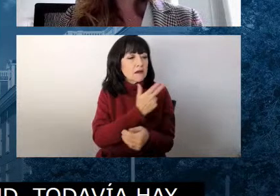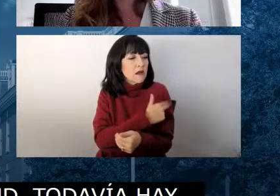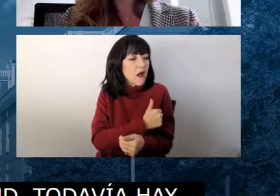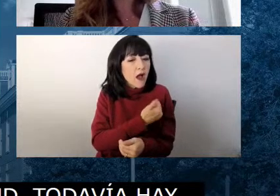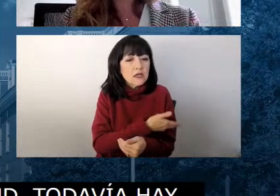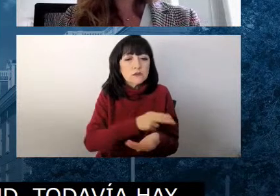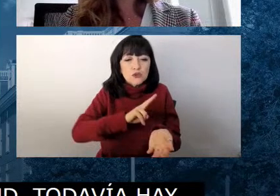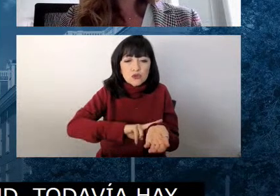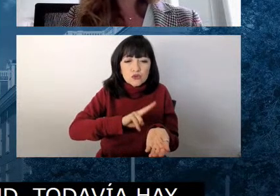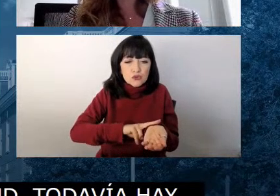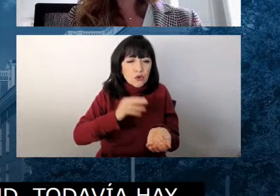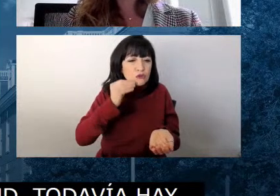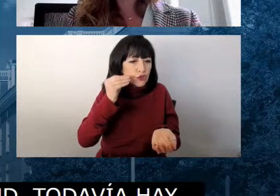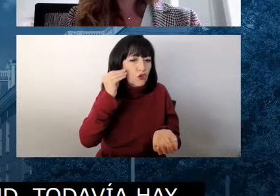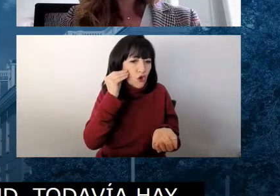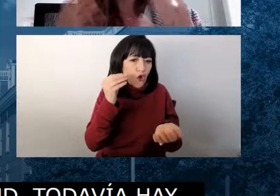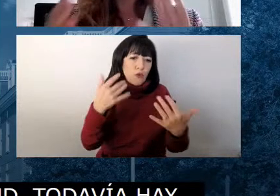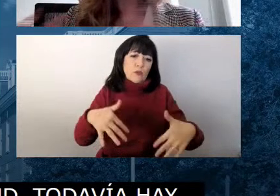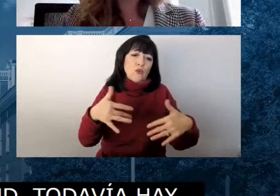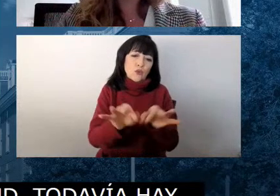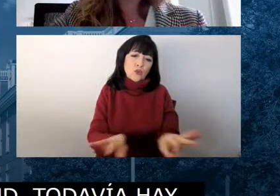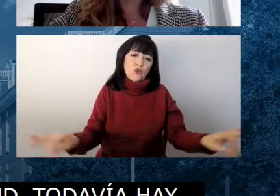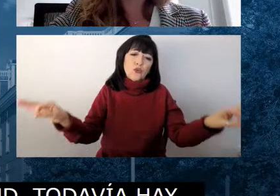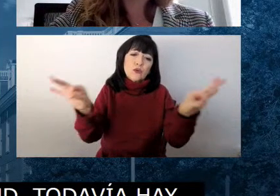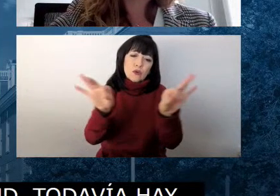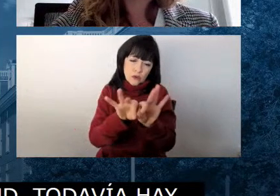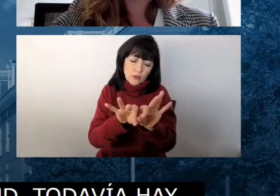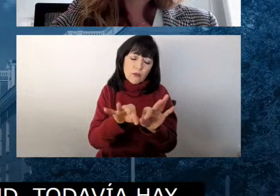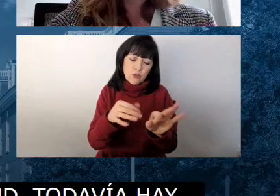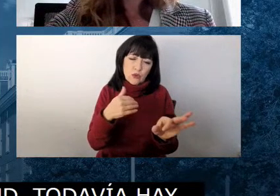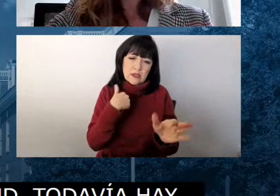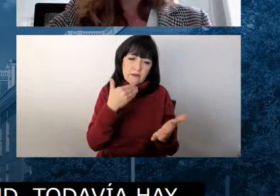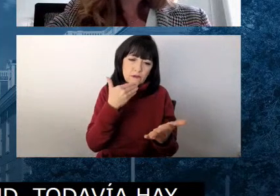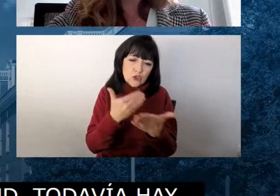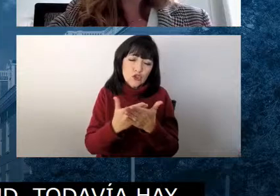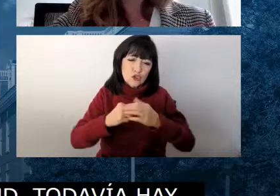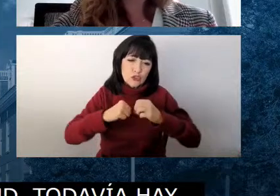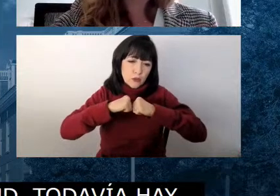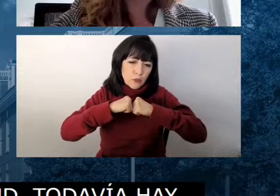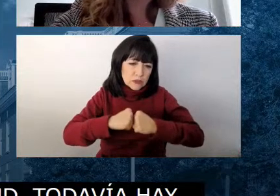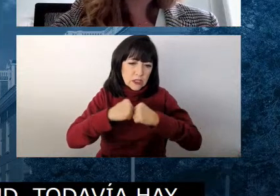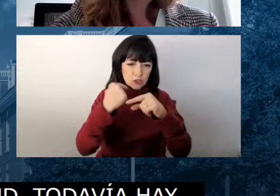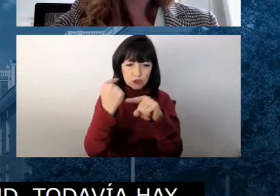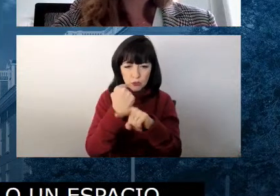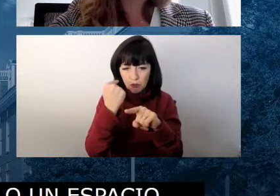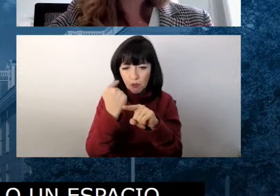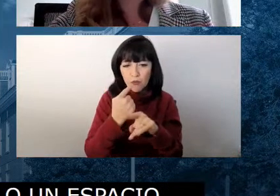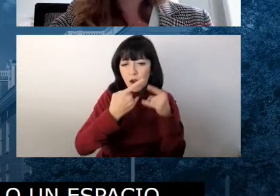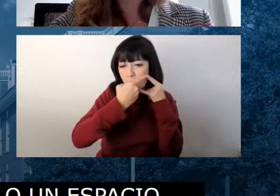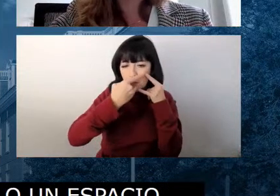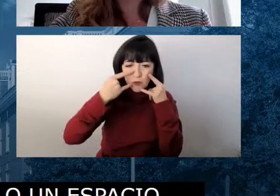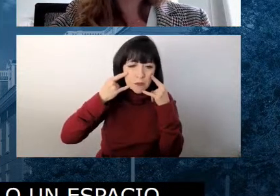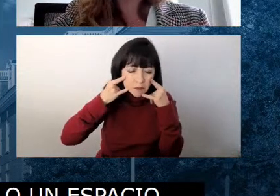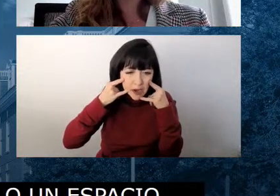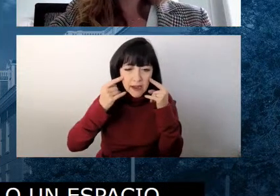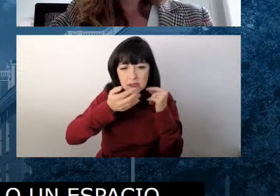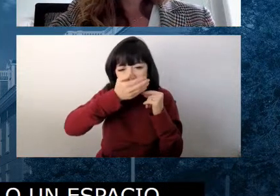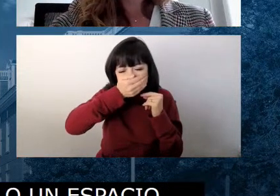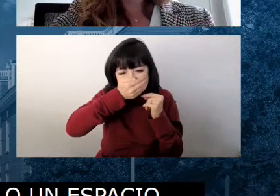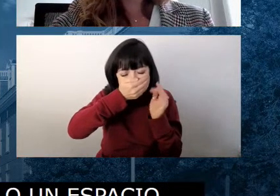it's especially important to have a more protective mask. On the next slide, I'll just mention with Respirator